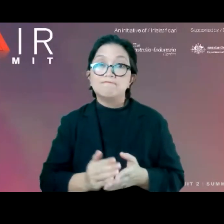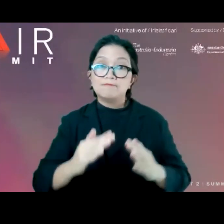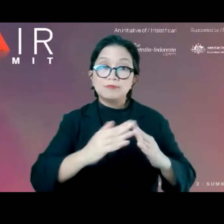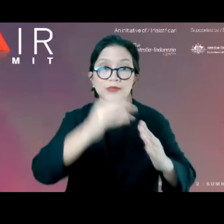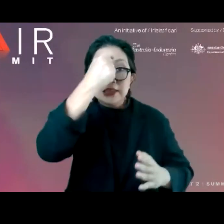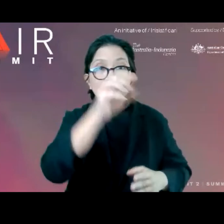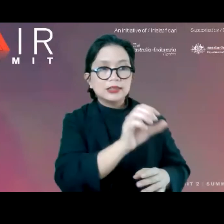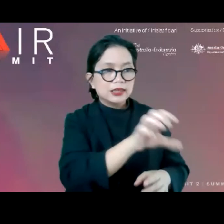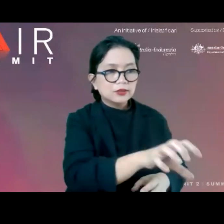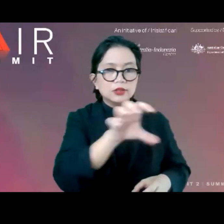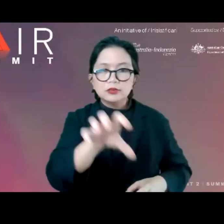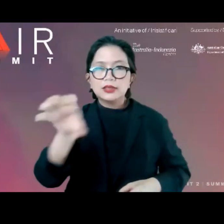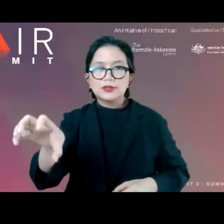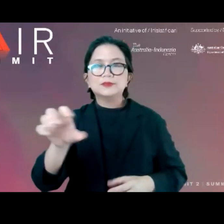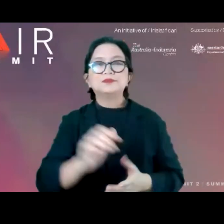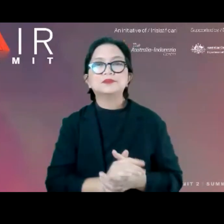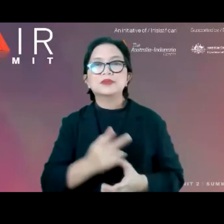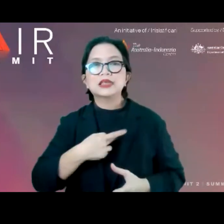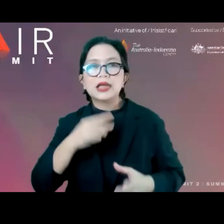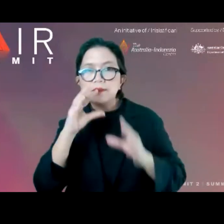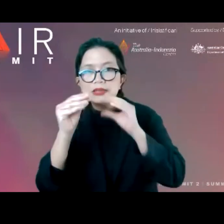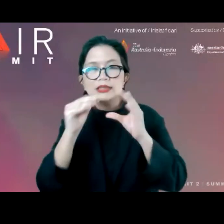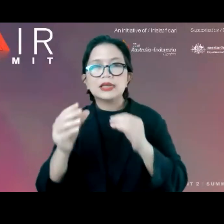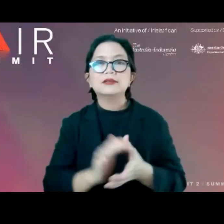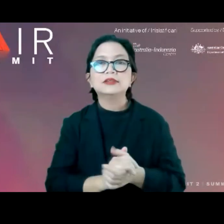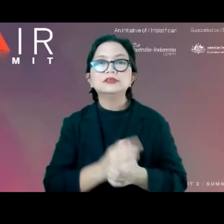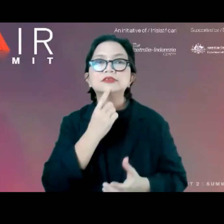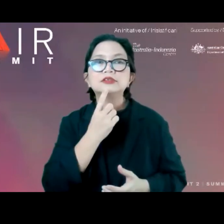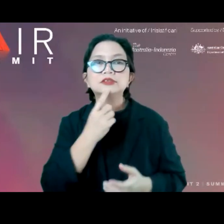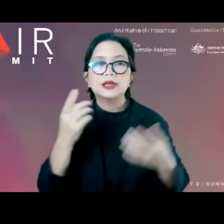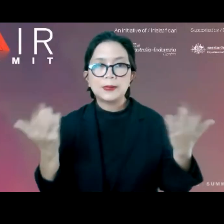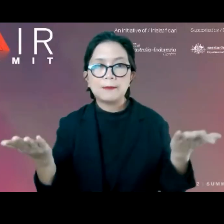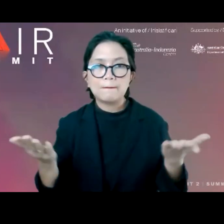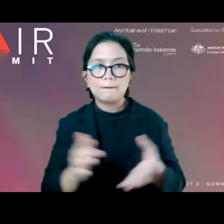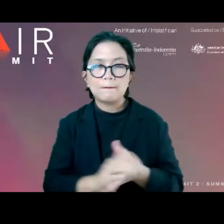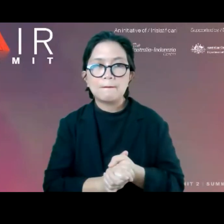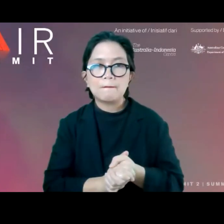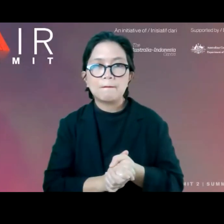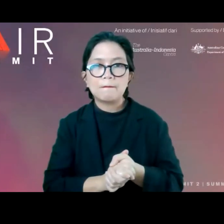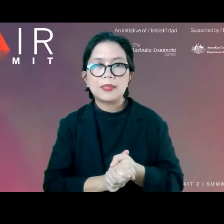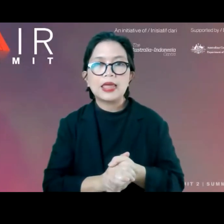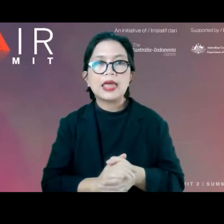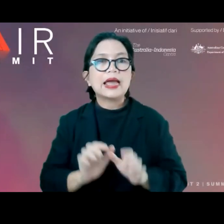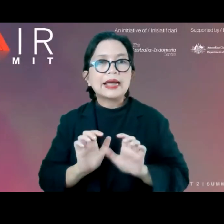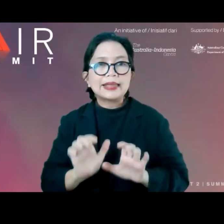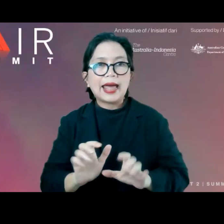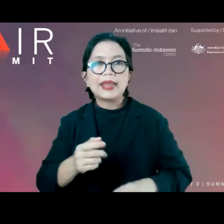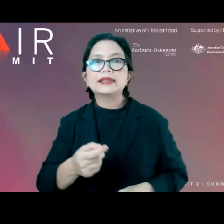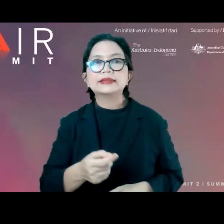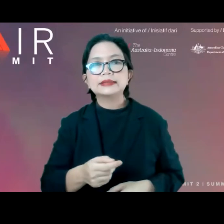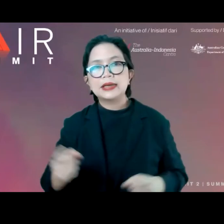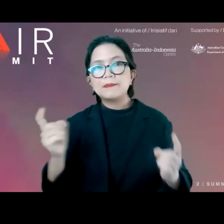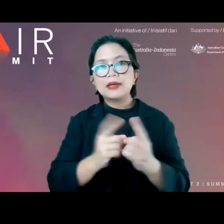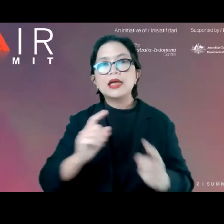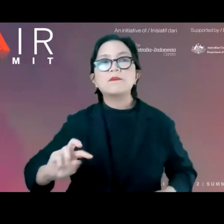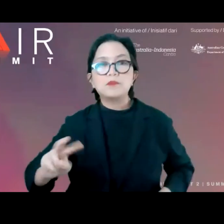And we also talked briefly about, you know, the resistance to change. And I think that is something we always have to deal with in any